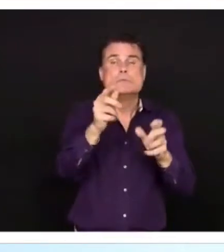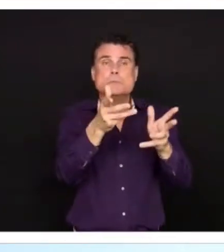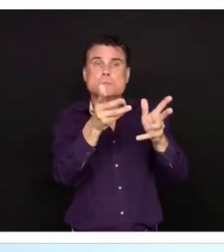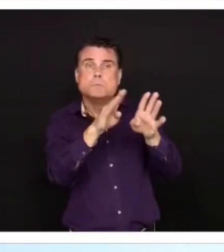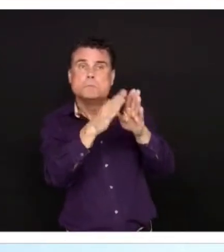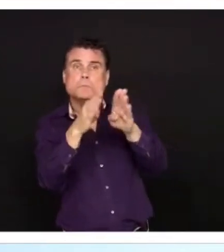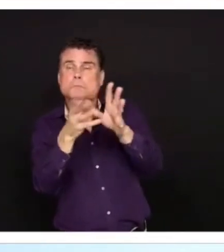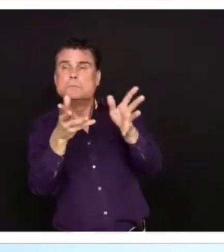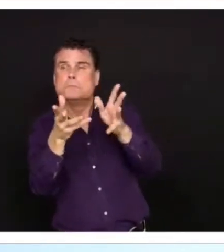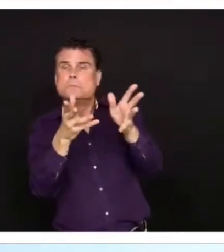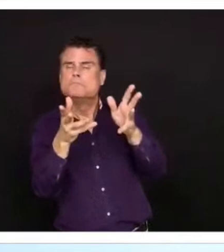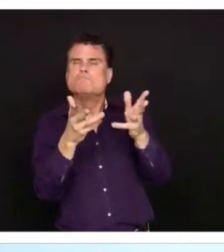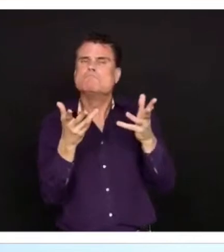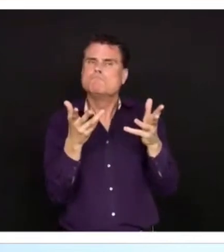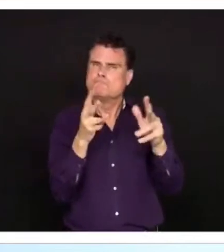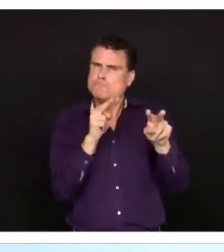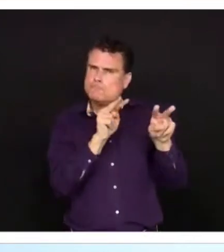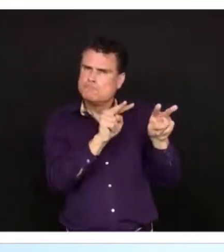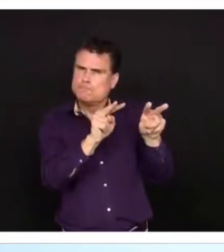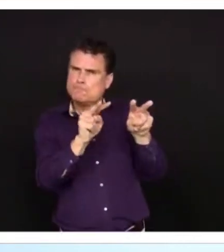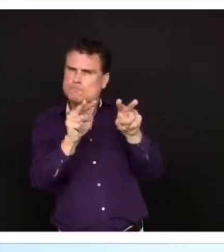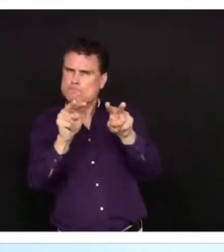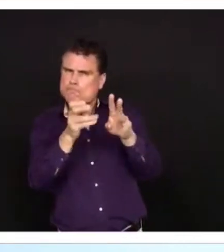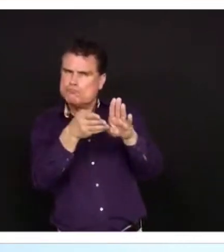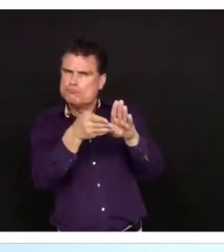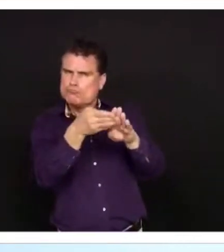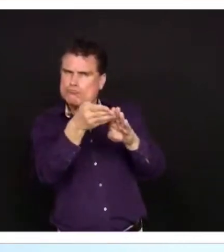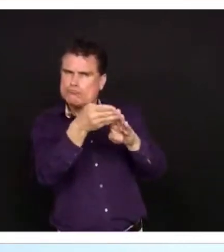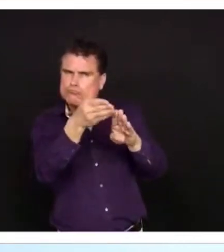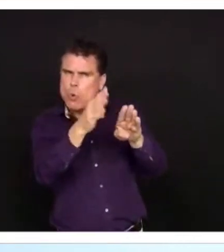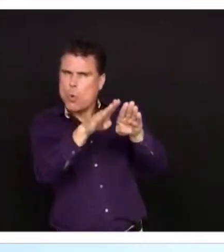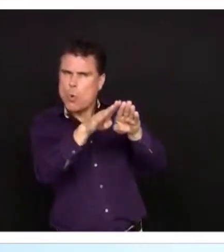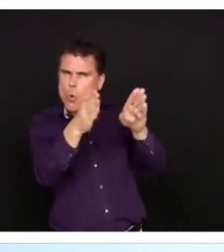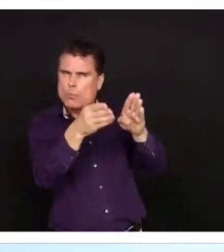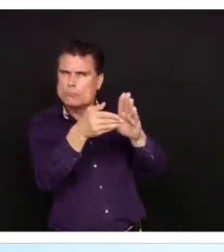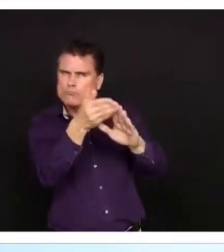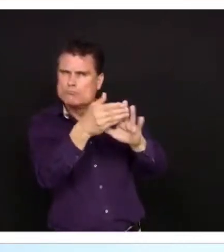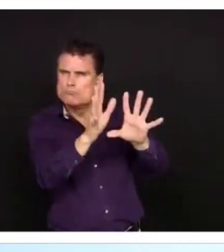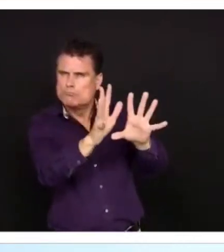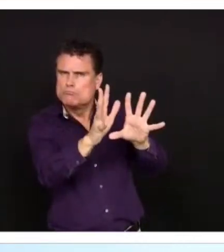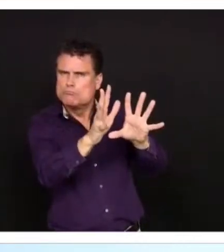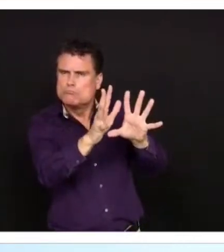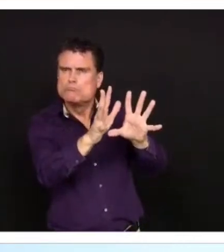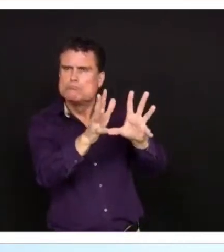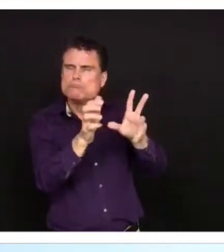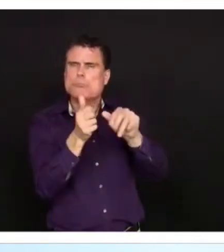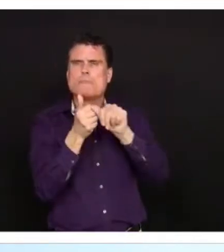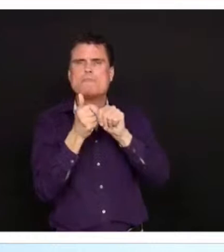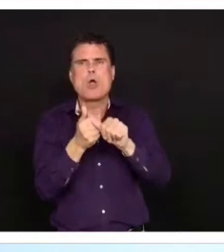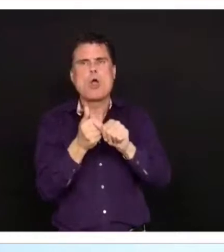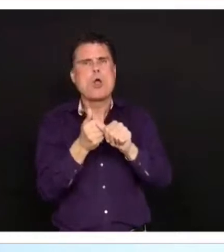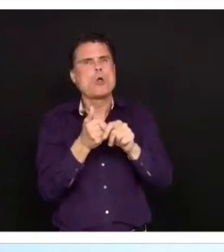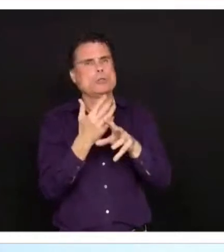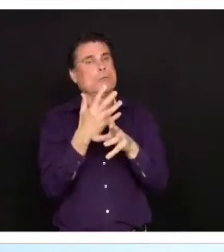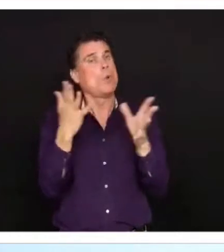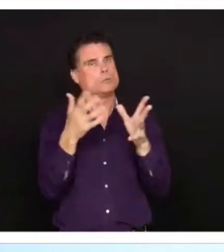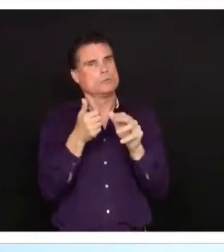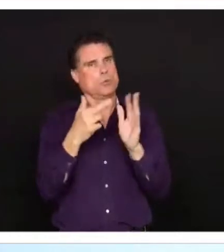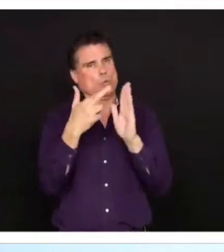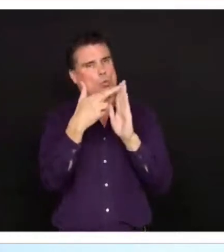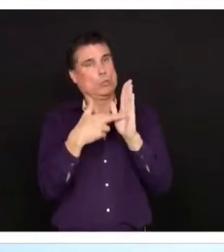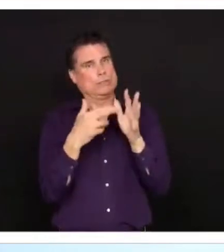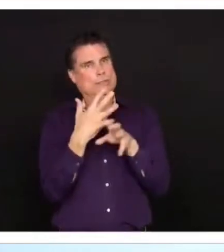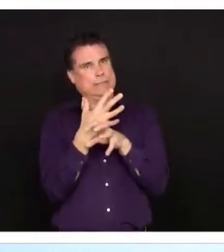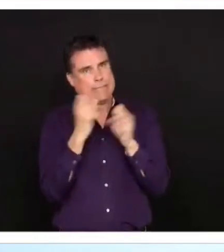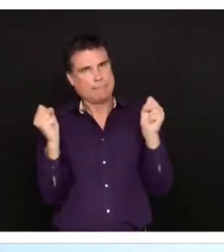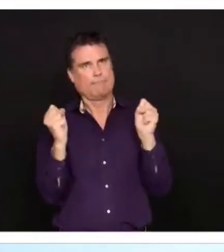something that we need to think about. Having meetings and getting used to having at least partial virtual meetings and not having people coming together in the same